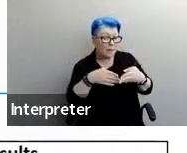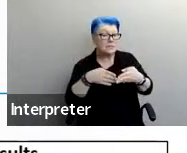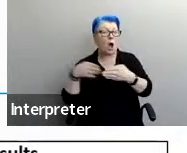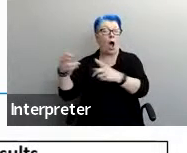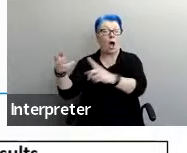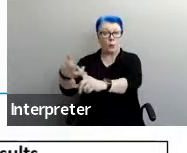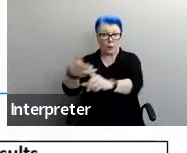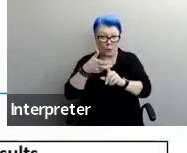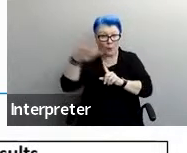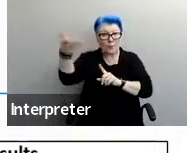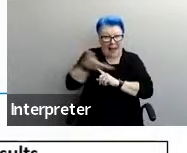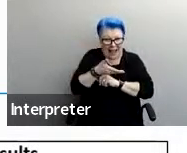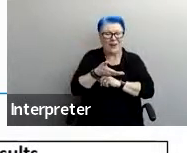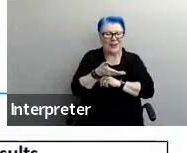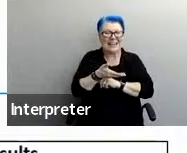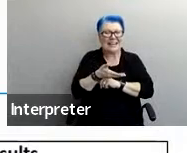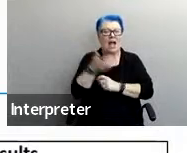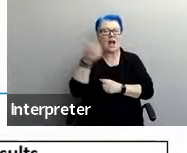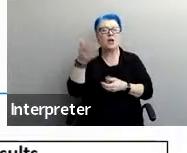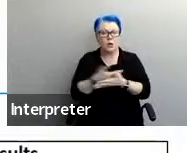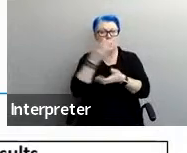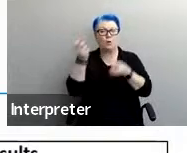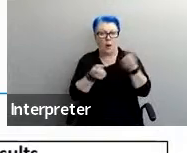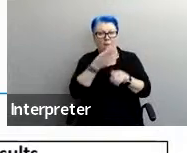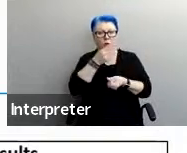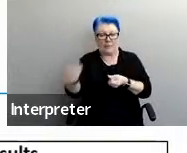and retention of drivers and aides.